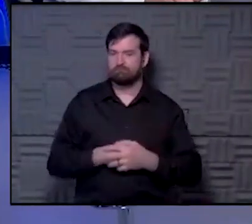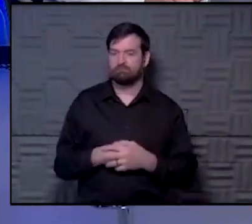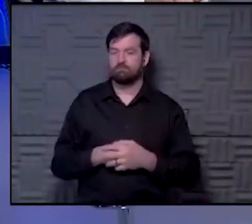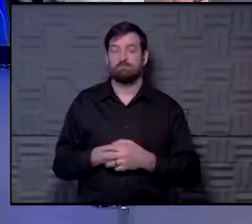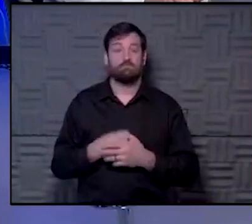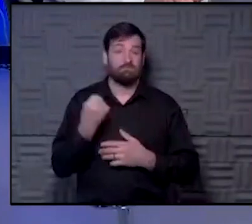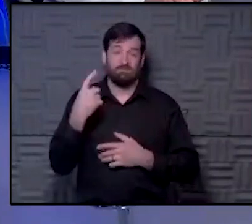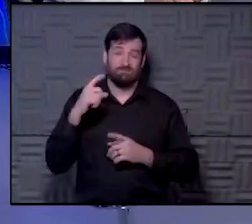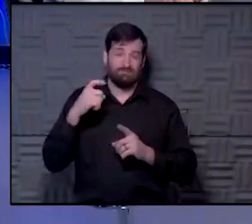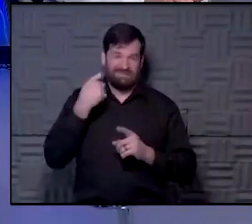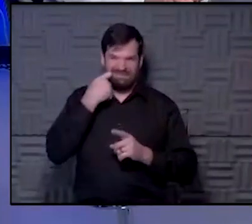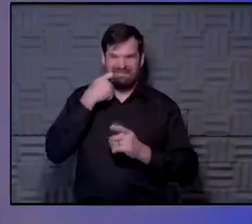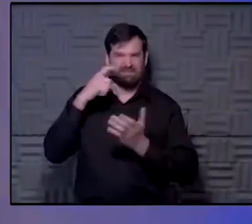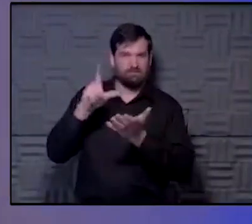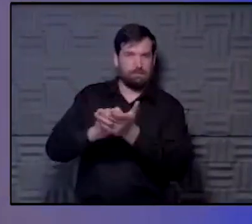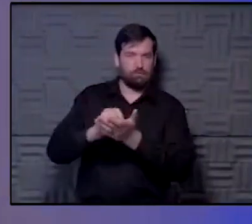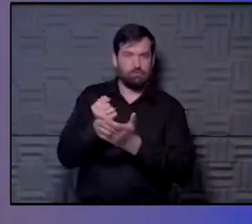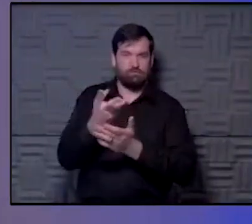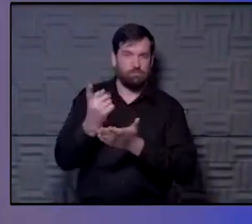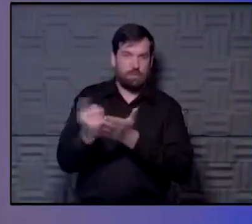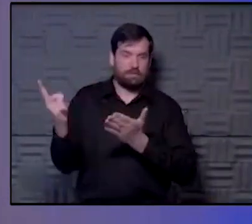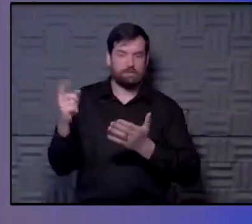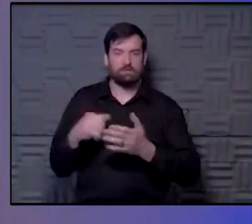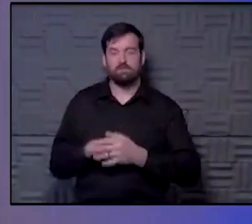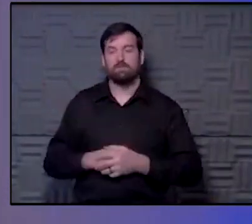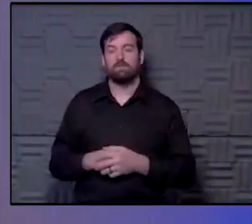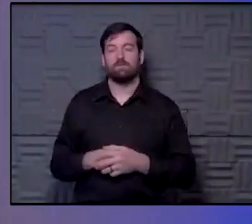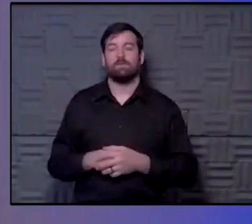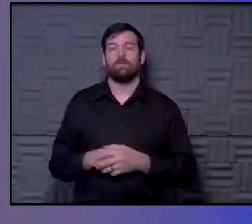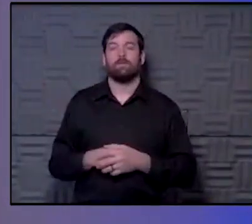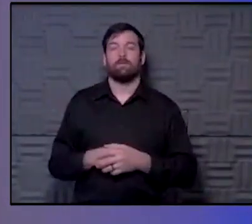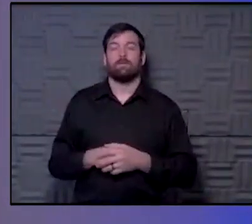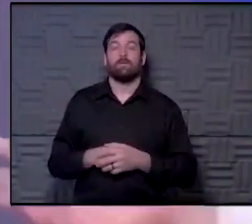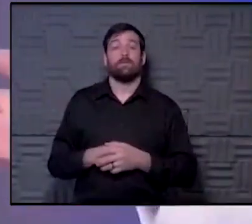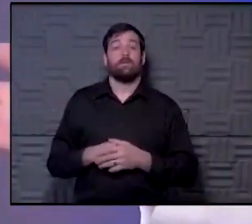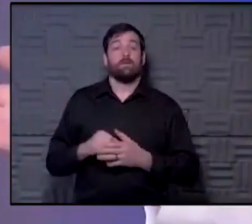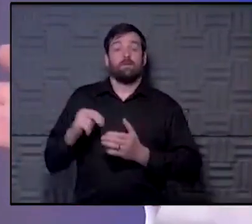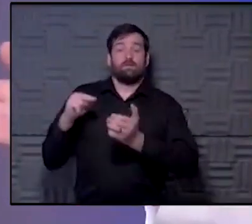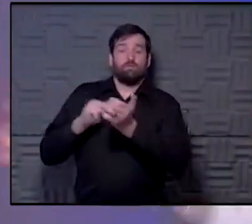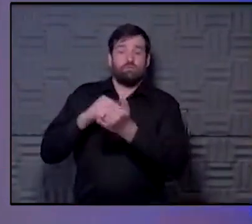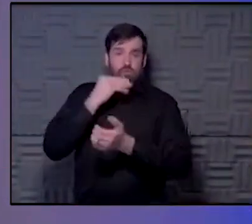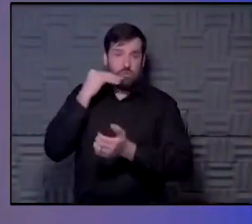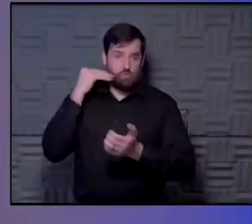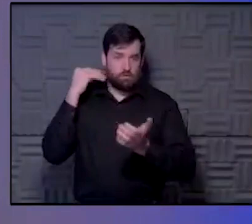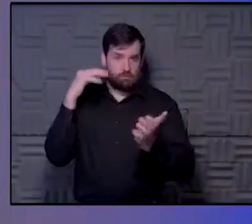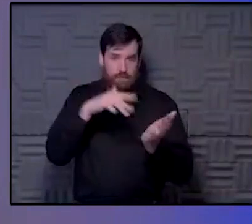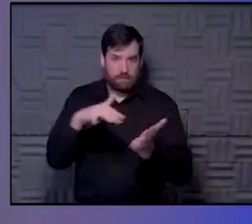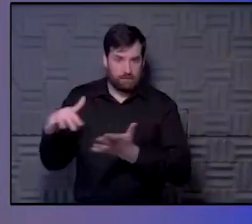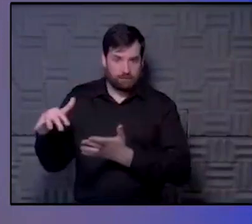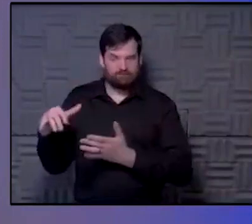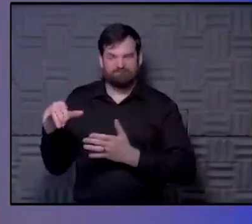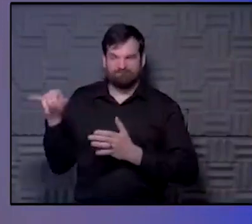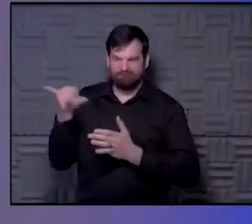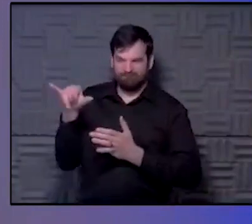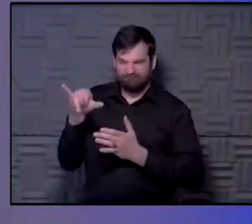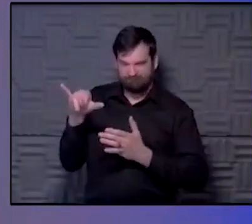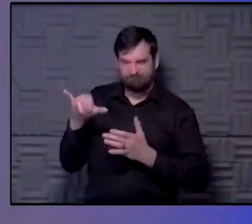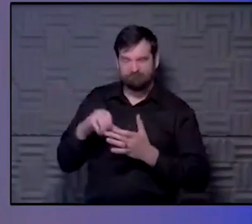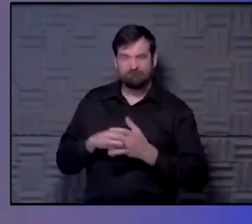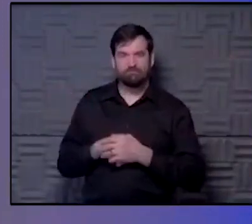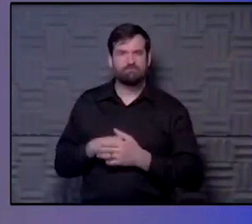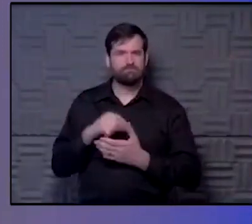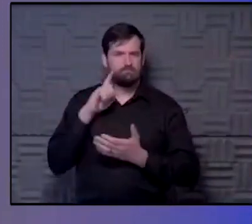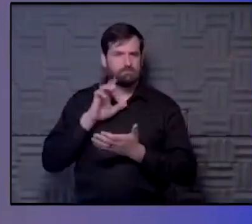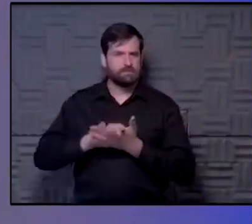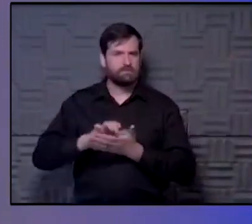this was just published a few weeks ago, now it's getting to be old news. You know, there's a nursing home study that says pretty much what you said, and if I remember correctly,